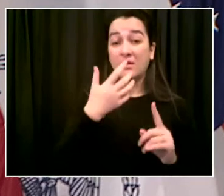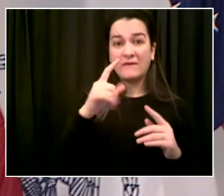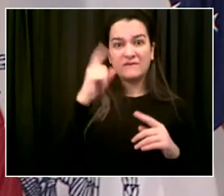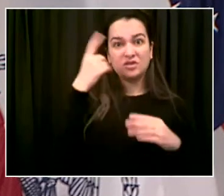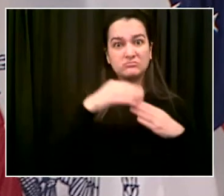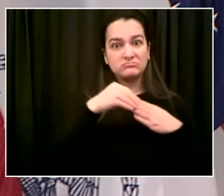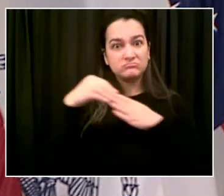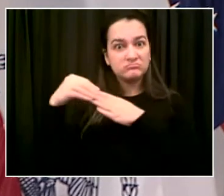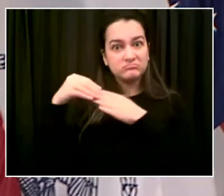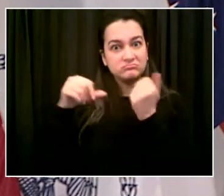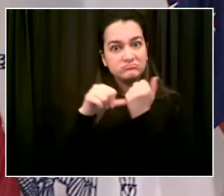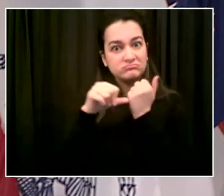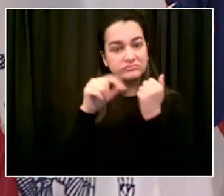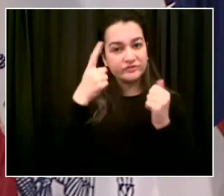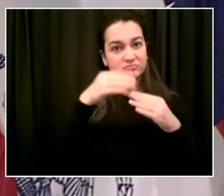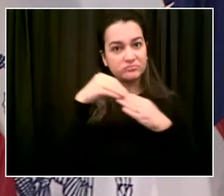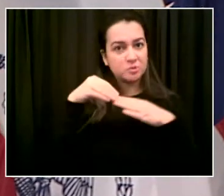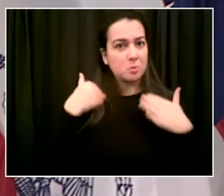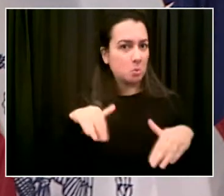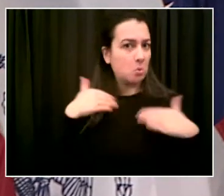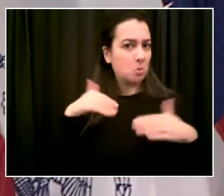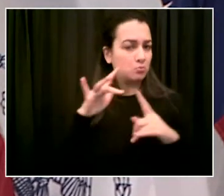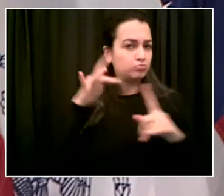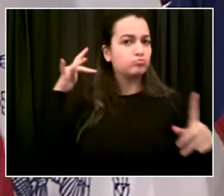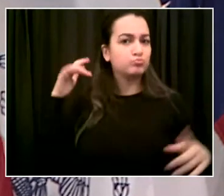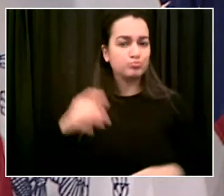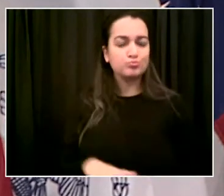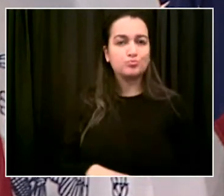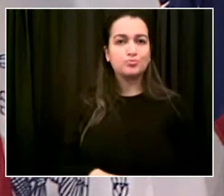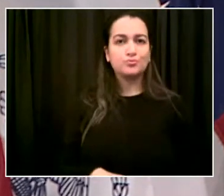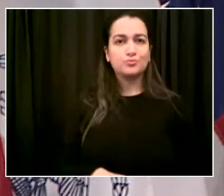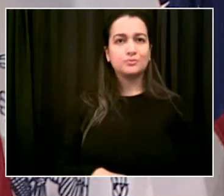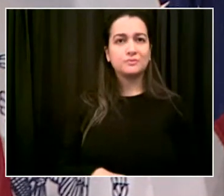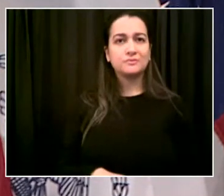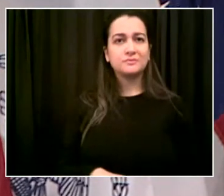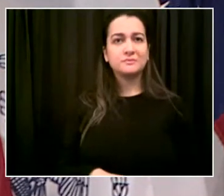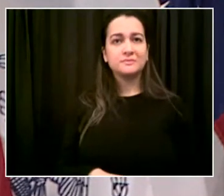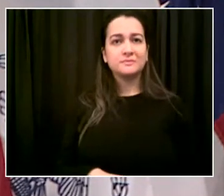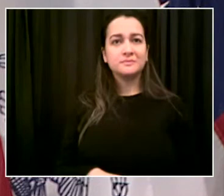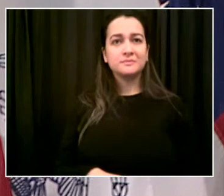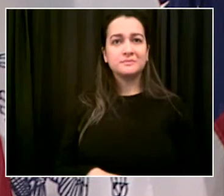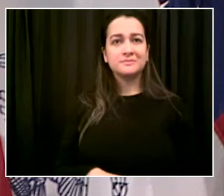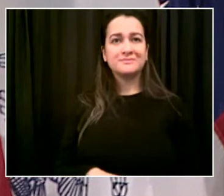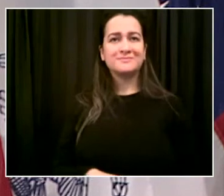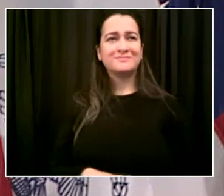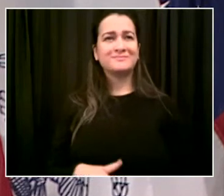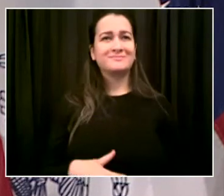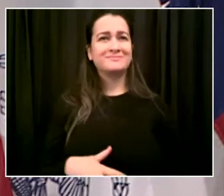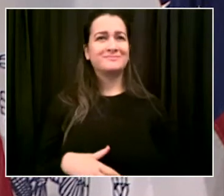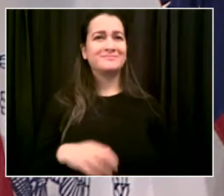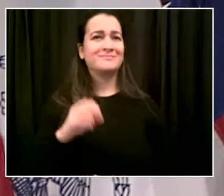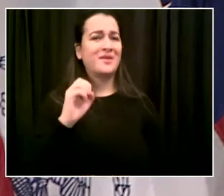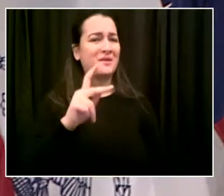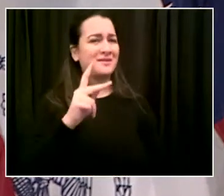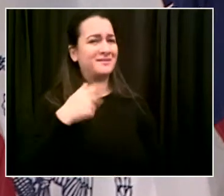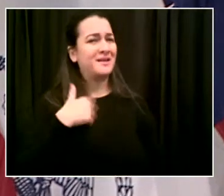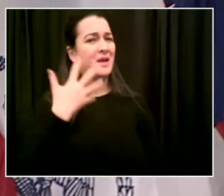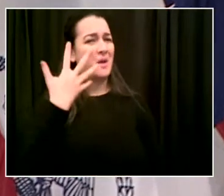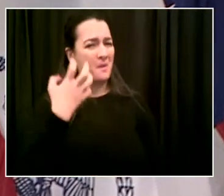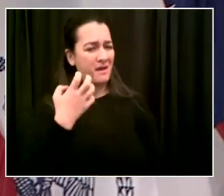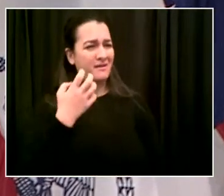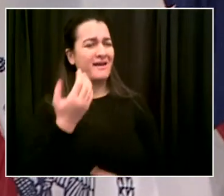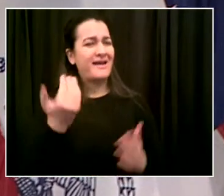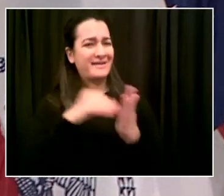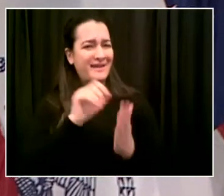in your administration. Do you worry that a lot of women professionals in your administration will be disappointed by today's move of appointing a